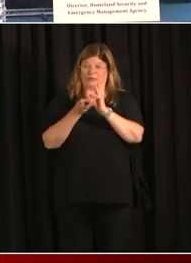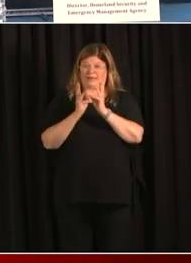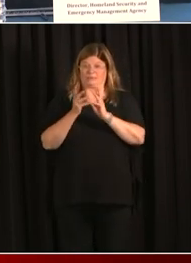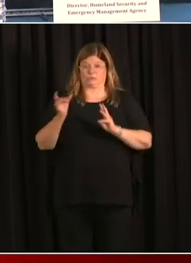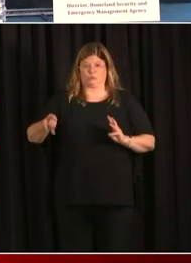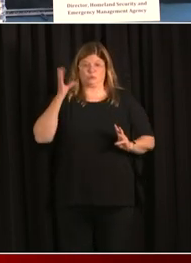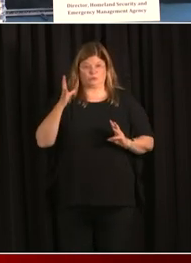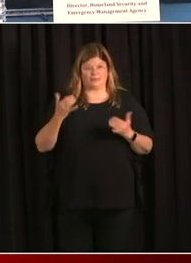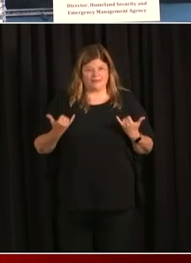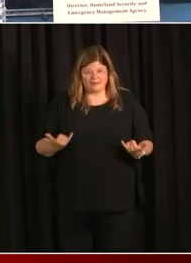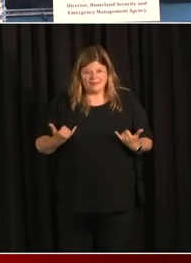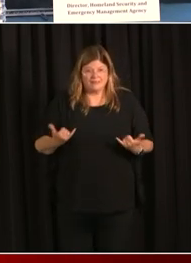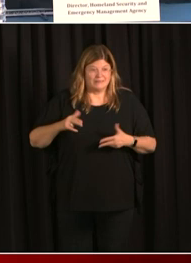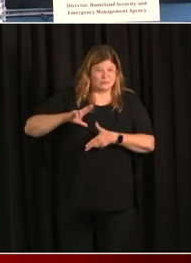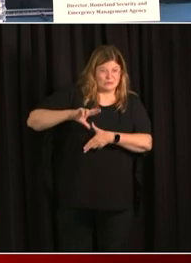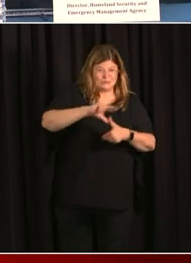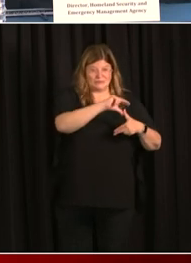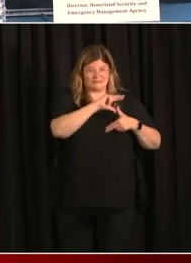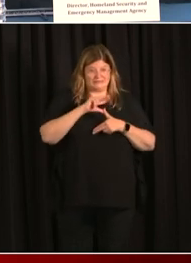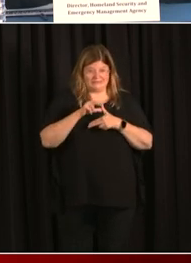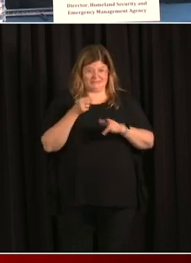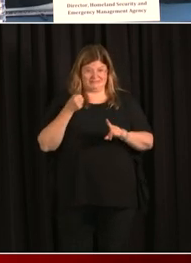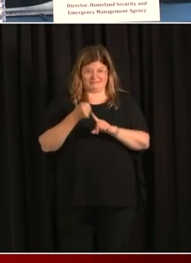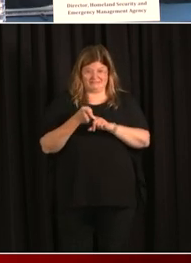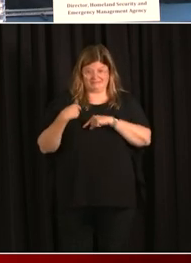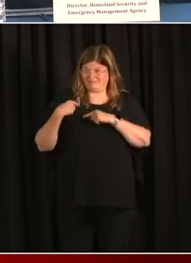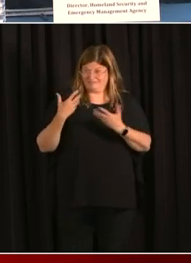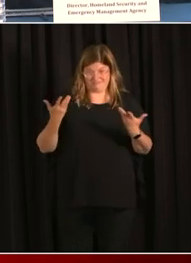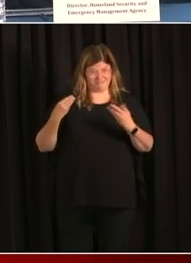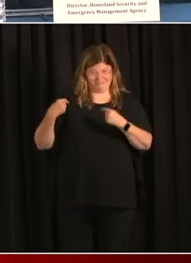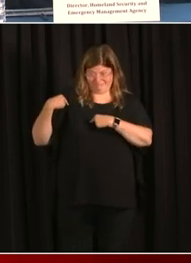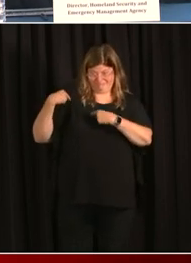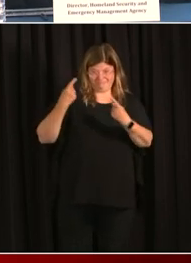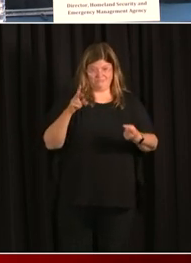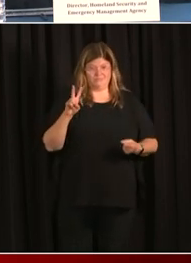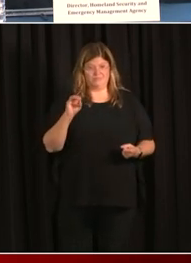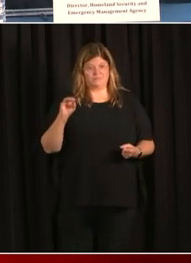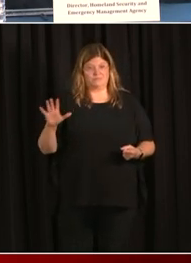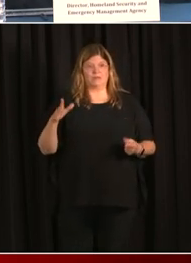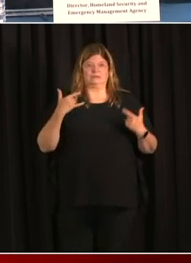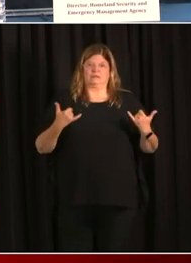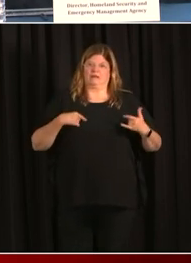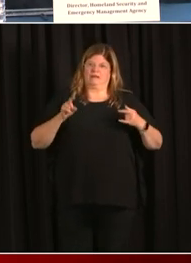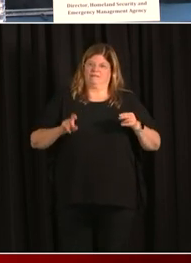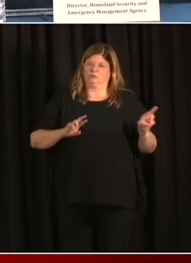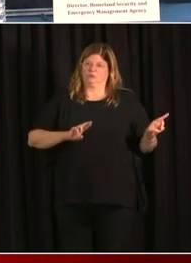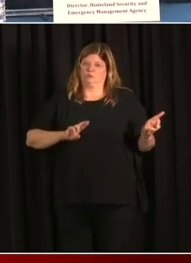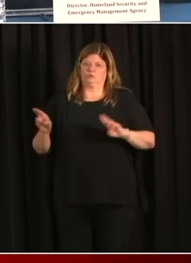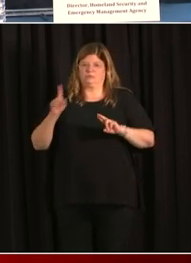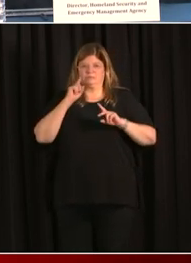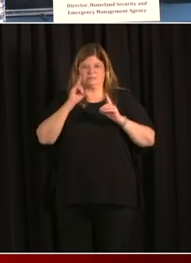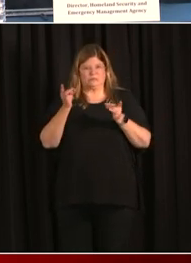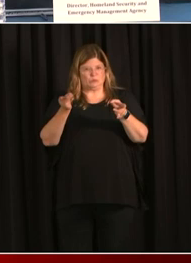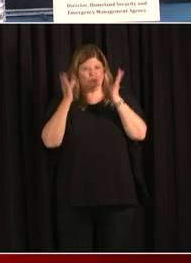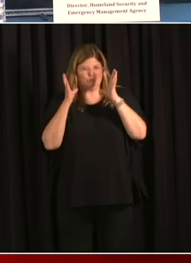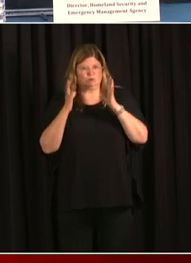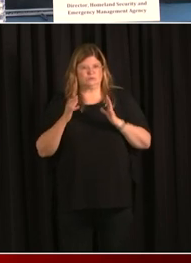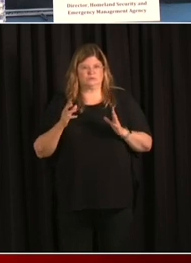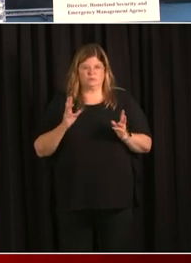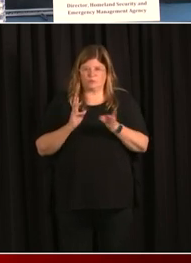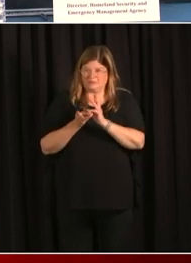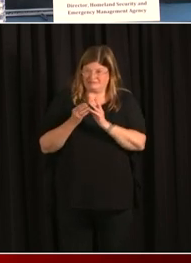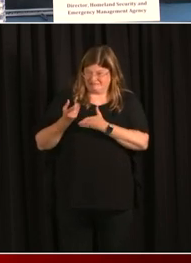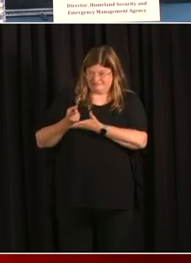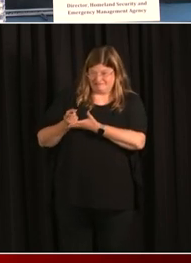hurricane season since 2005. We had to prepare, and we have to prepare for severe weather. Just last week, we